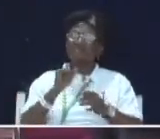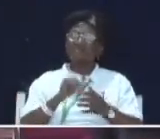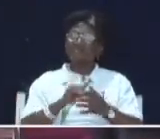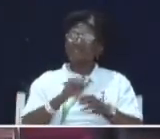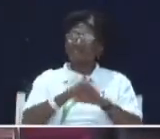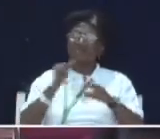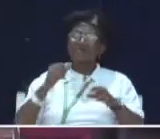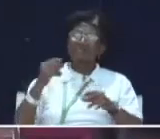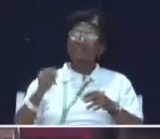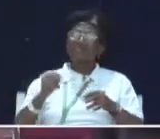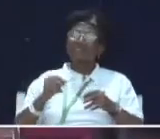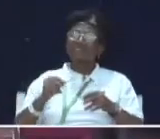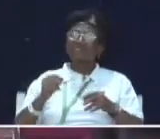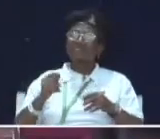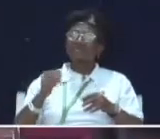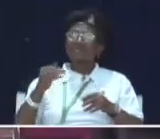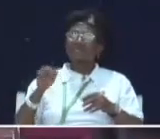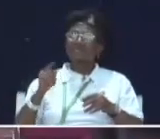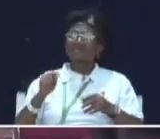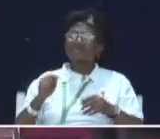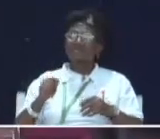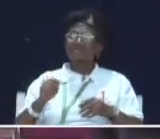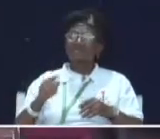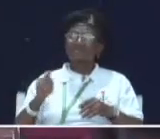of Judah.